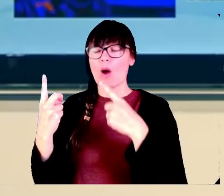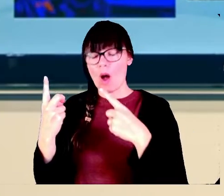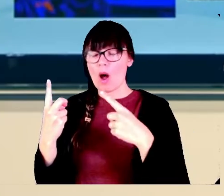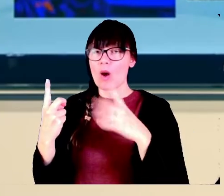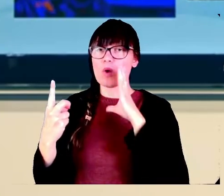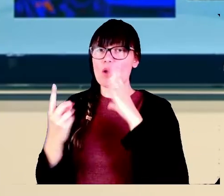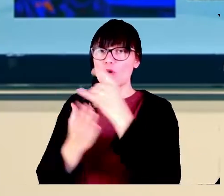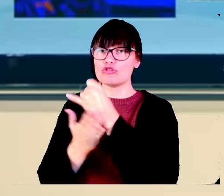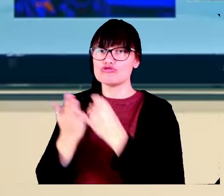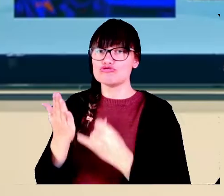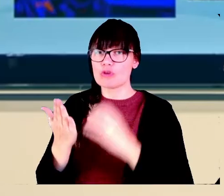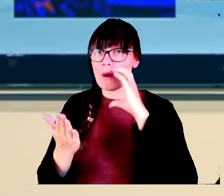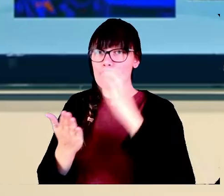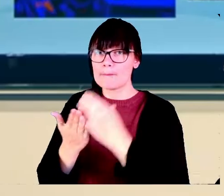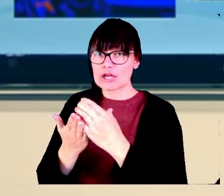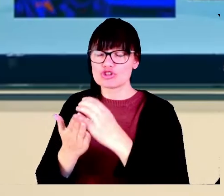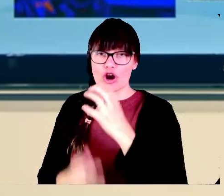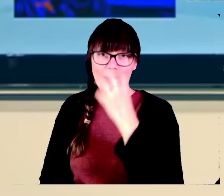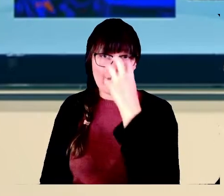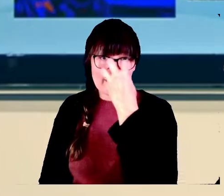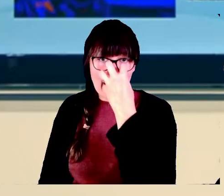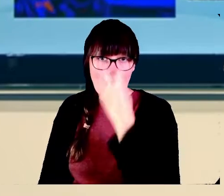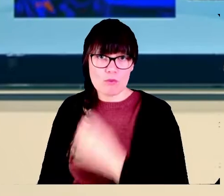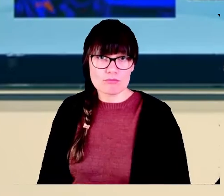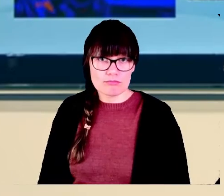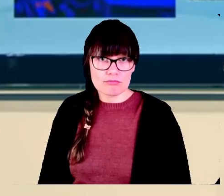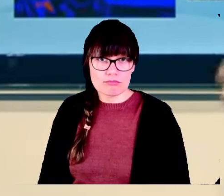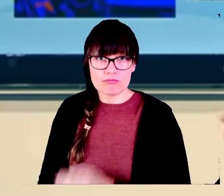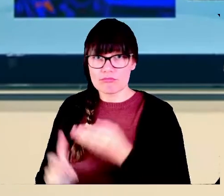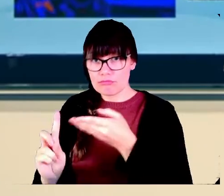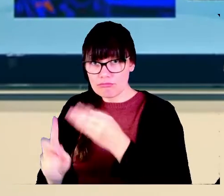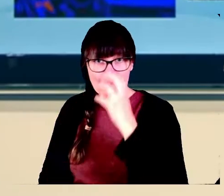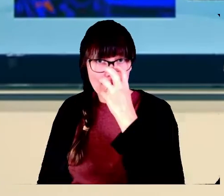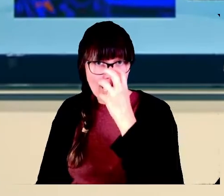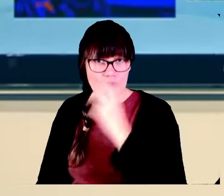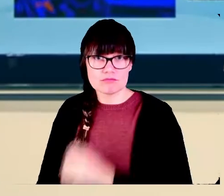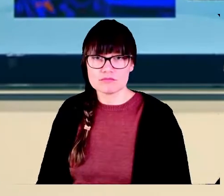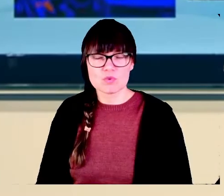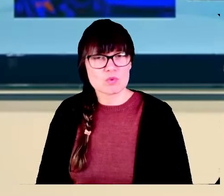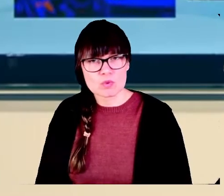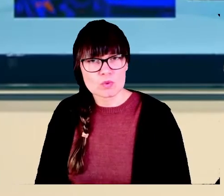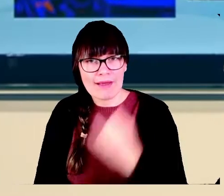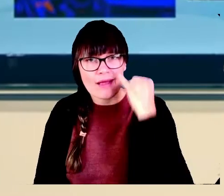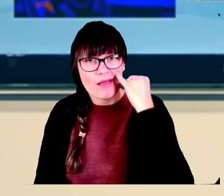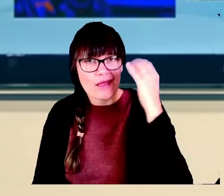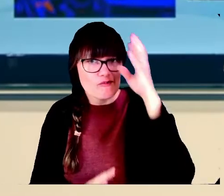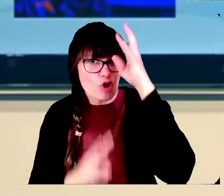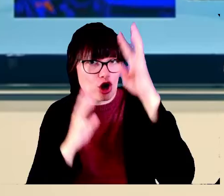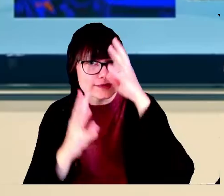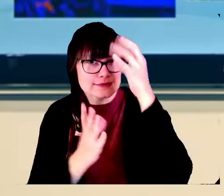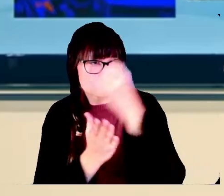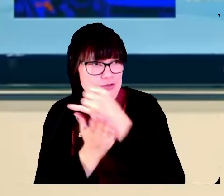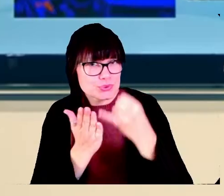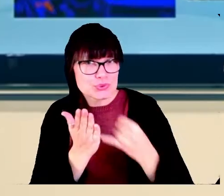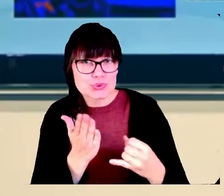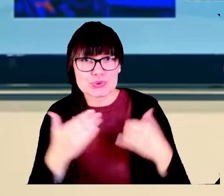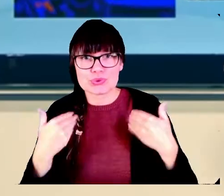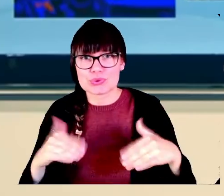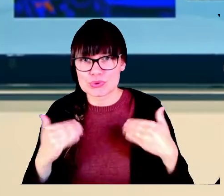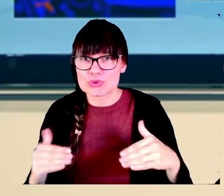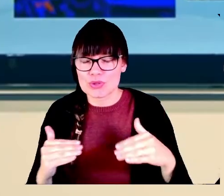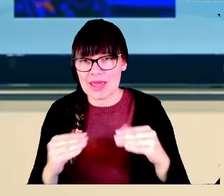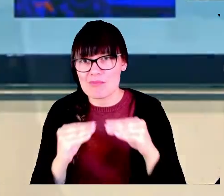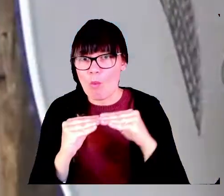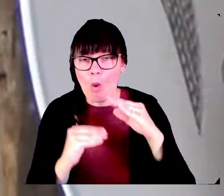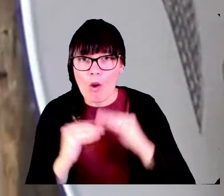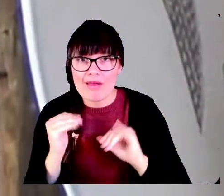draw a picture of a clown, and here's a clown. And obviously, if you're artistic, you know what I'm talking about. It goes beyond that you're